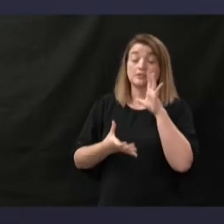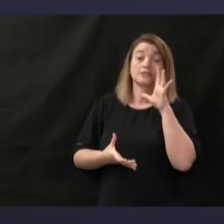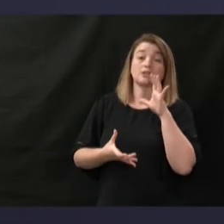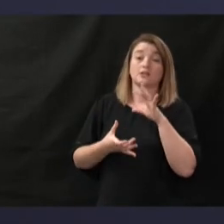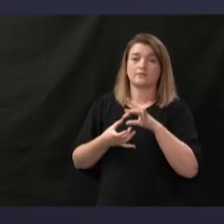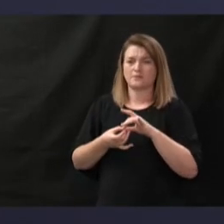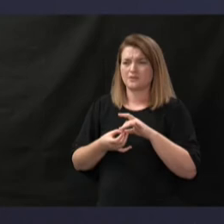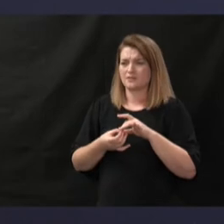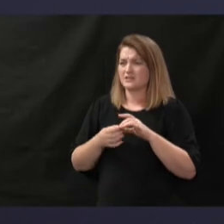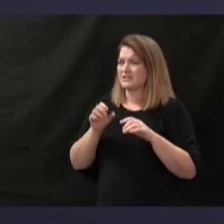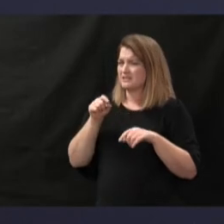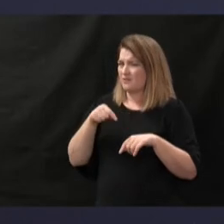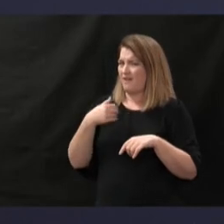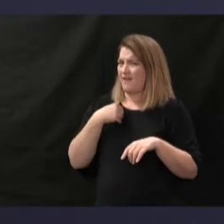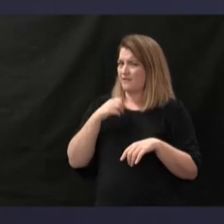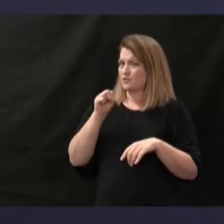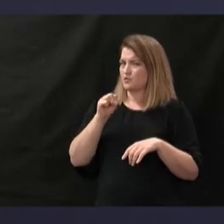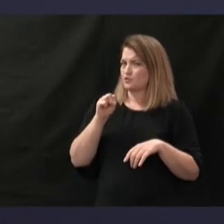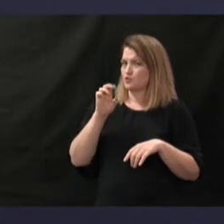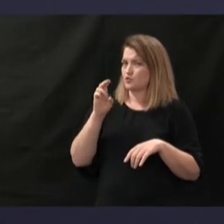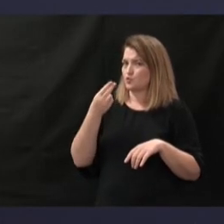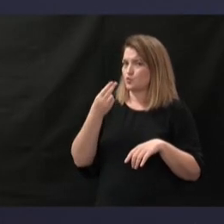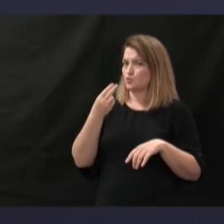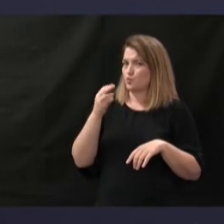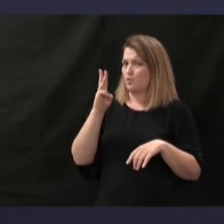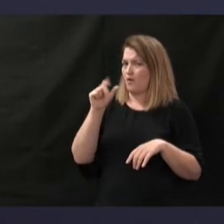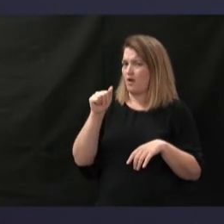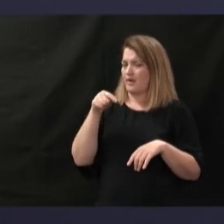it. We don't really,